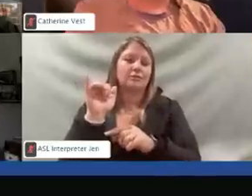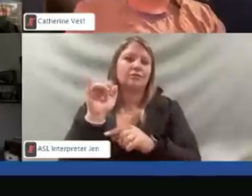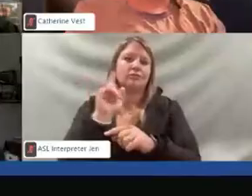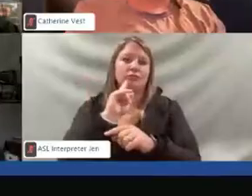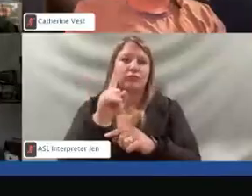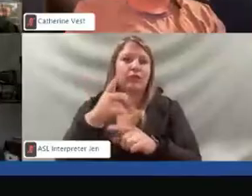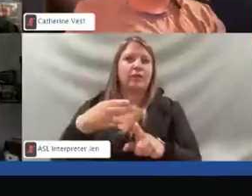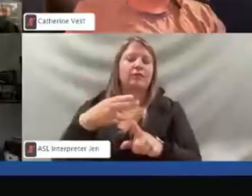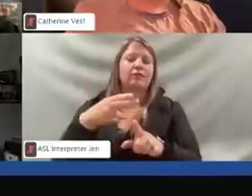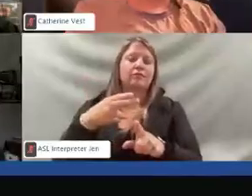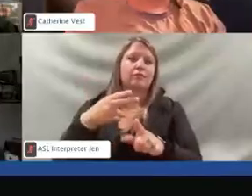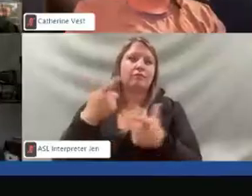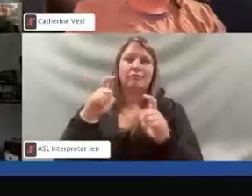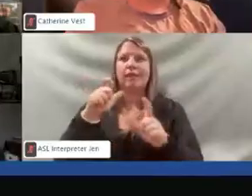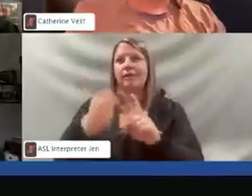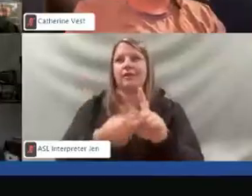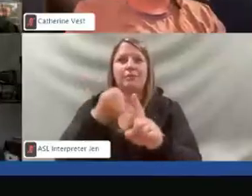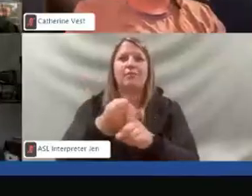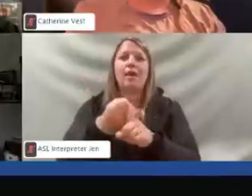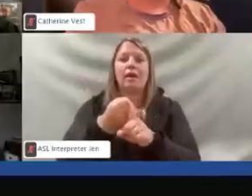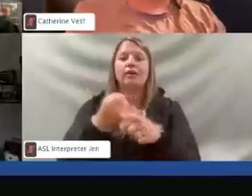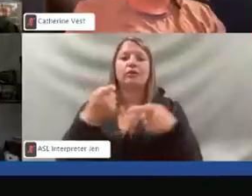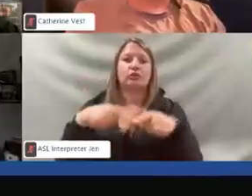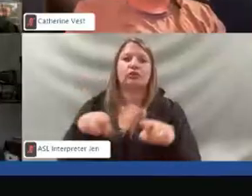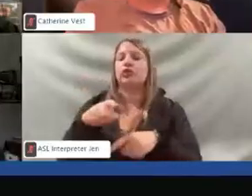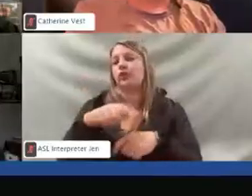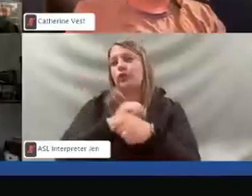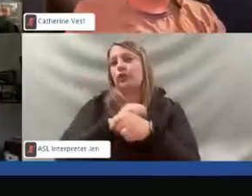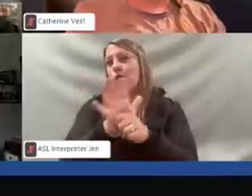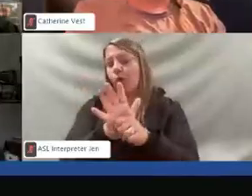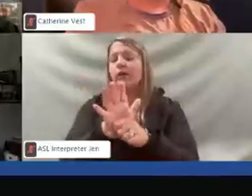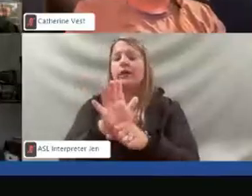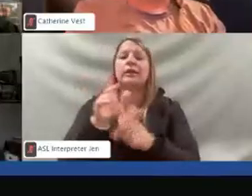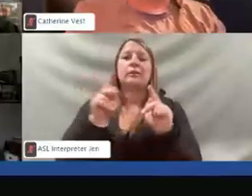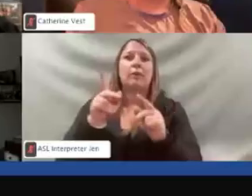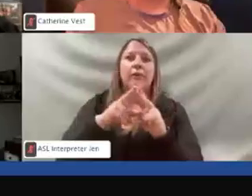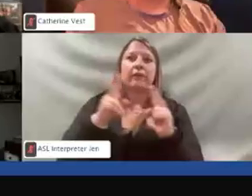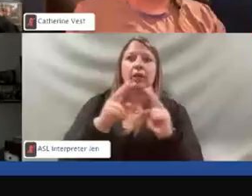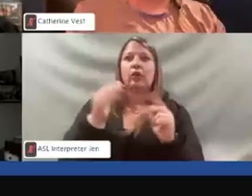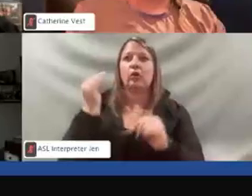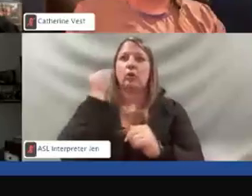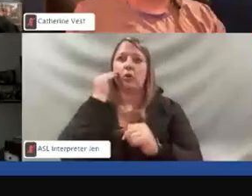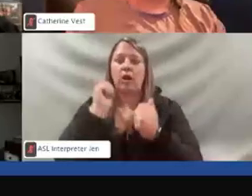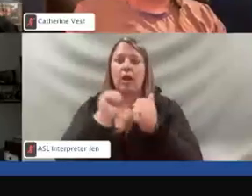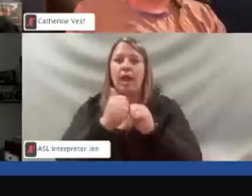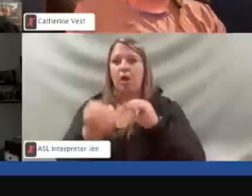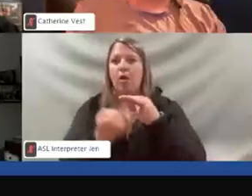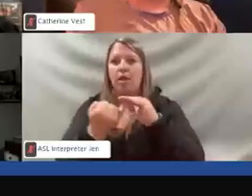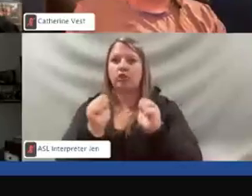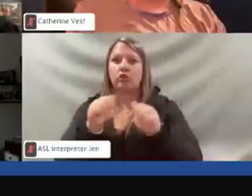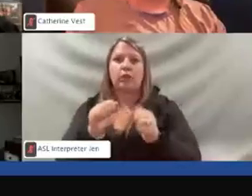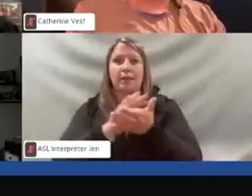really highlighted or hit hard on during the pandemic, that people became more aware of how isolated people can